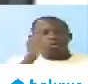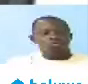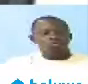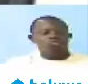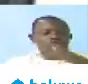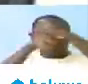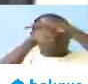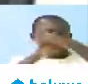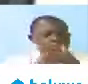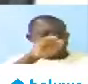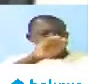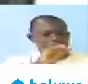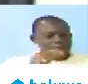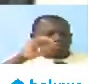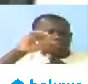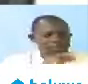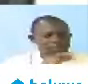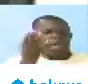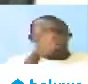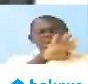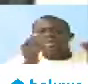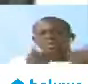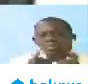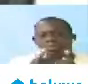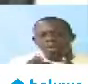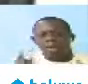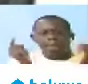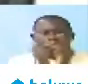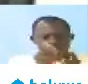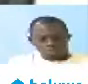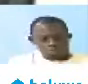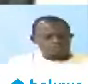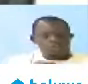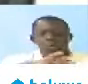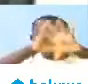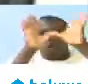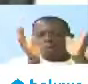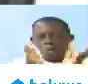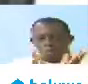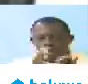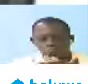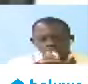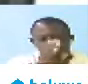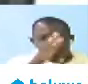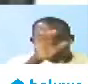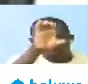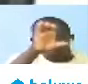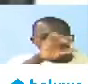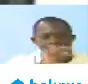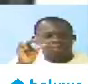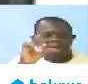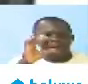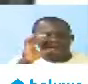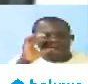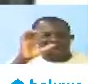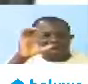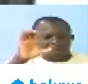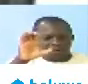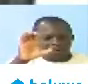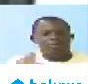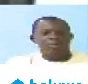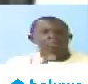the support we were receiving and anything that comes to us all comes through Ivory Coast. So very